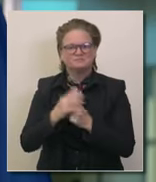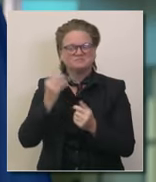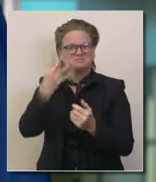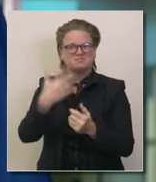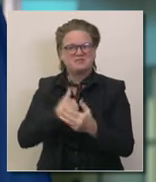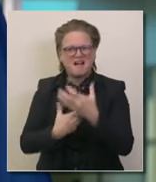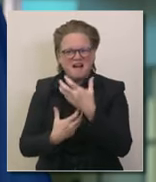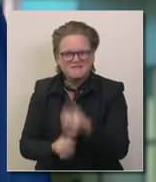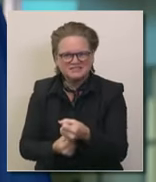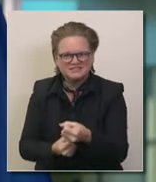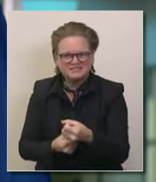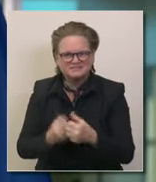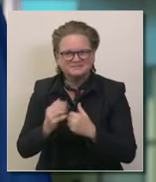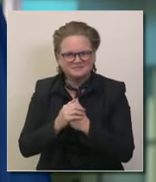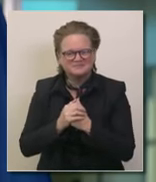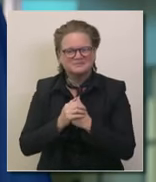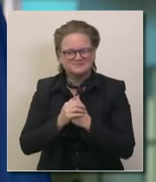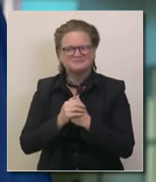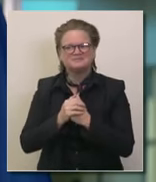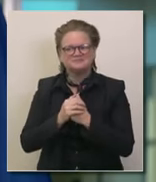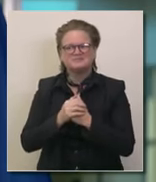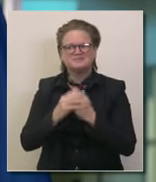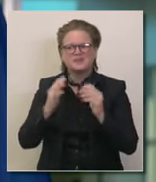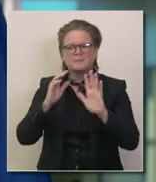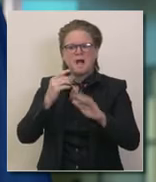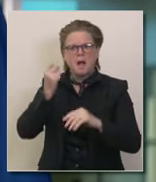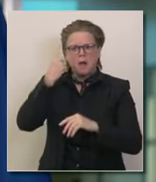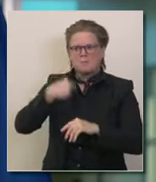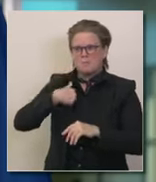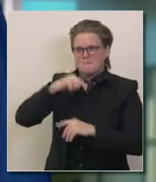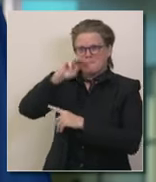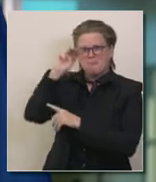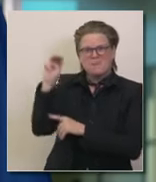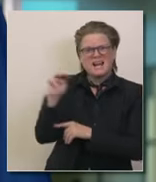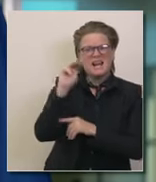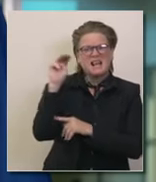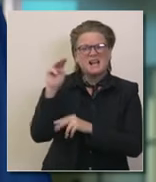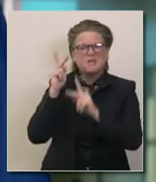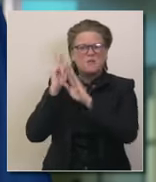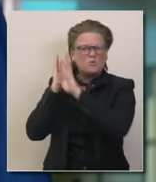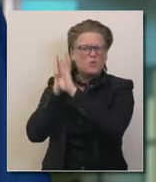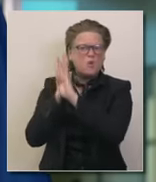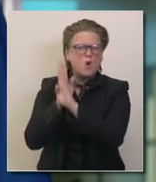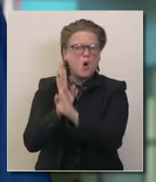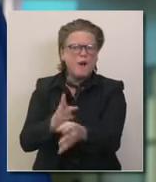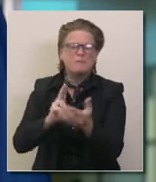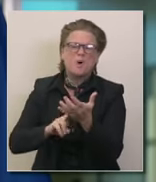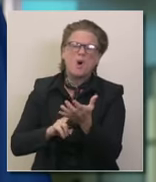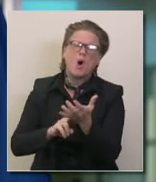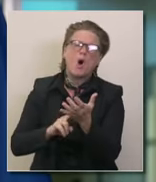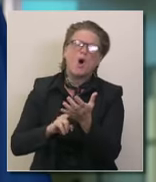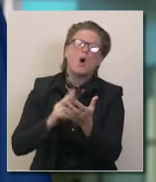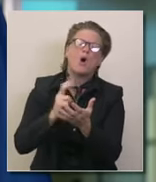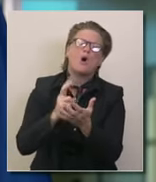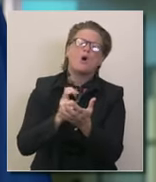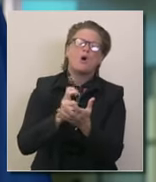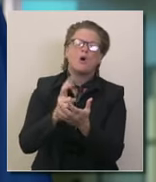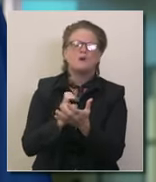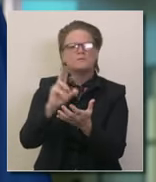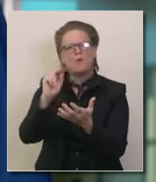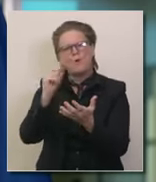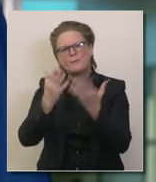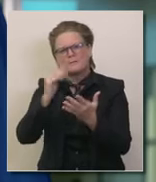rates. And I don't expect tens of millions of people, quite the contrary. And we're hoping that there'll